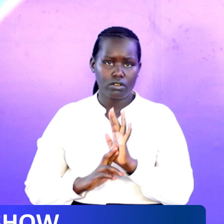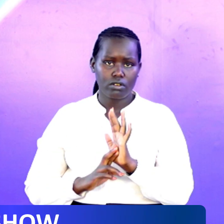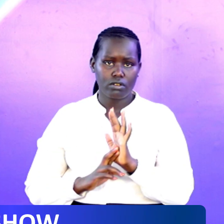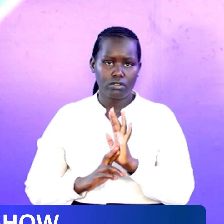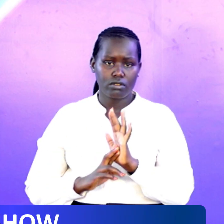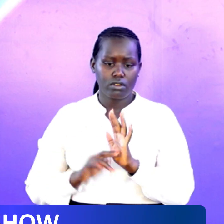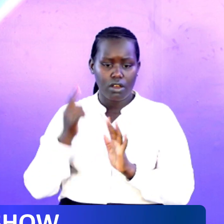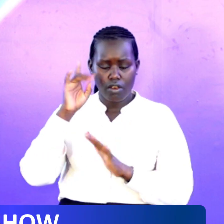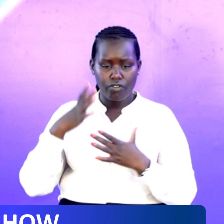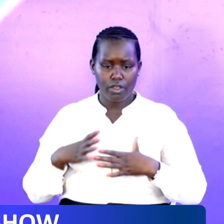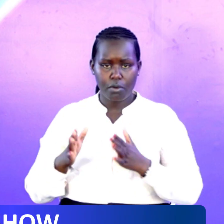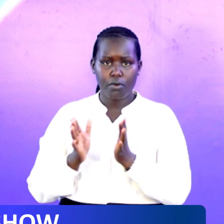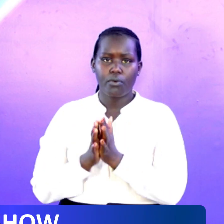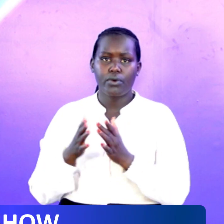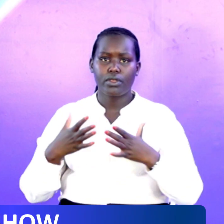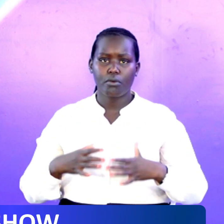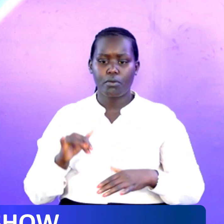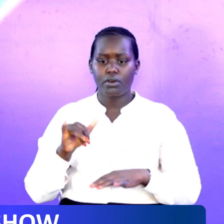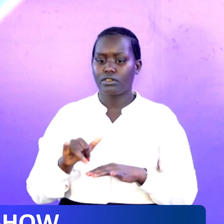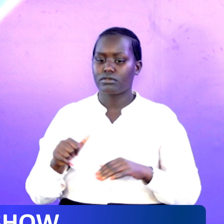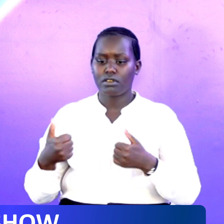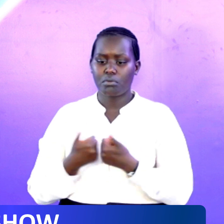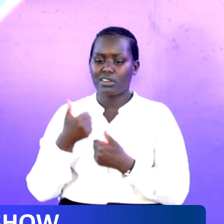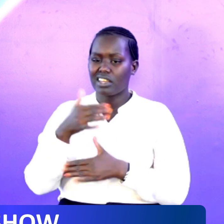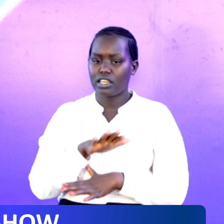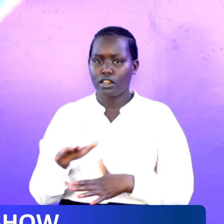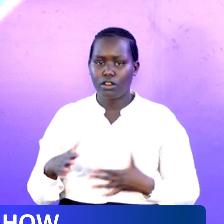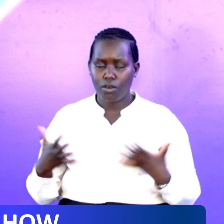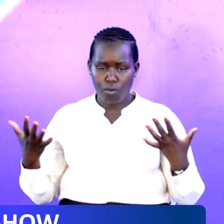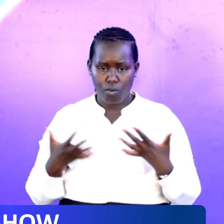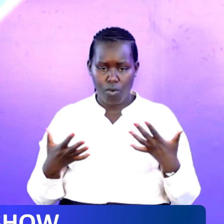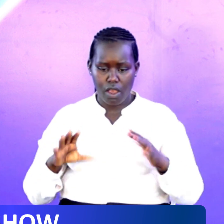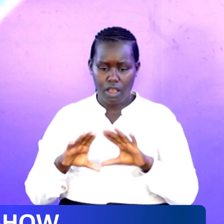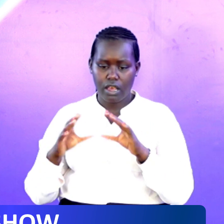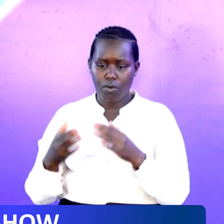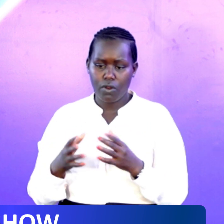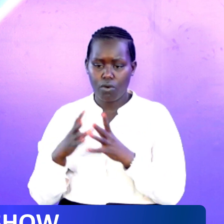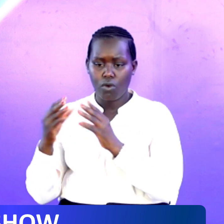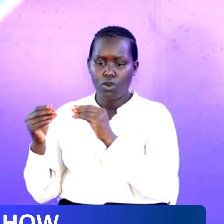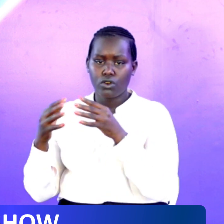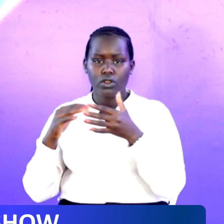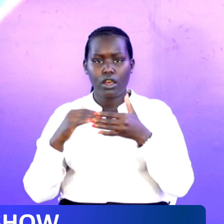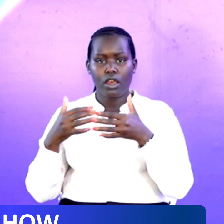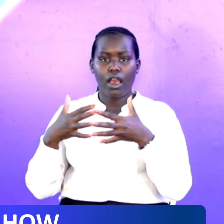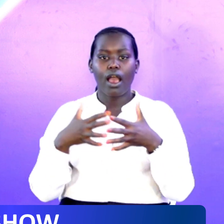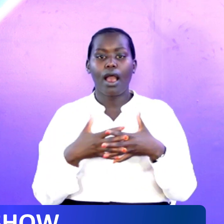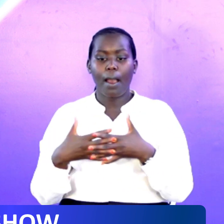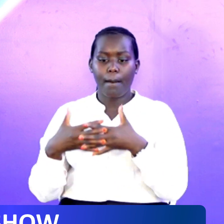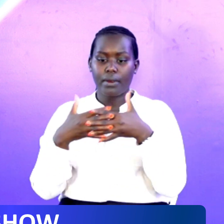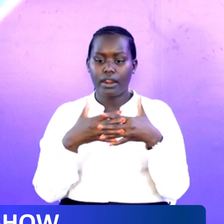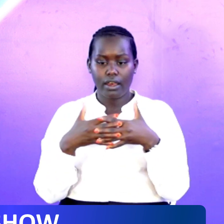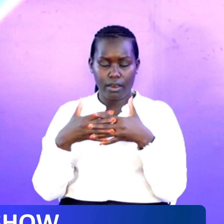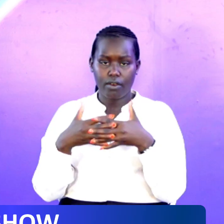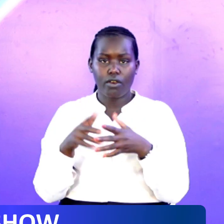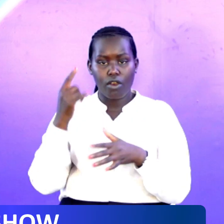the people. Yes. Isn't it? Yes. And it doesn't happen anywhere in the world. Yeah, even if you go to the US, do you still want to tell me there is rule of the people, for the